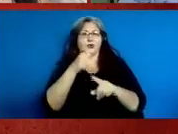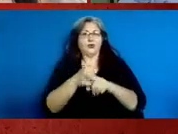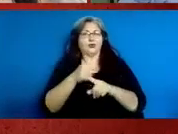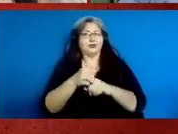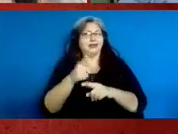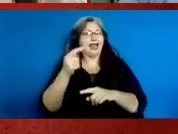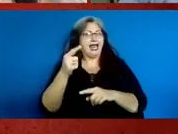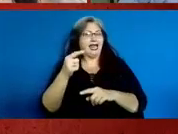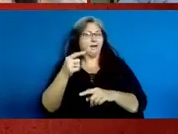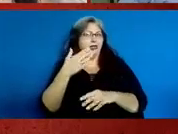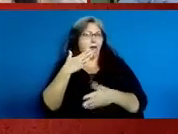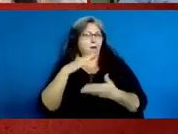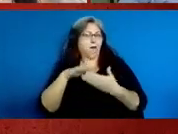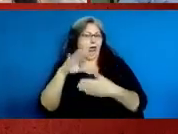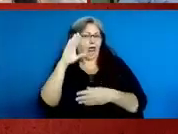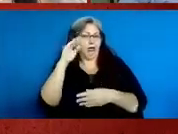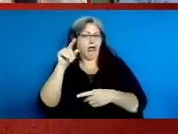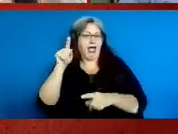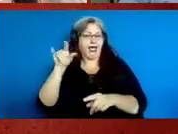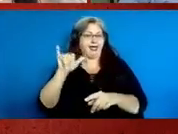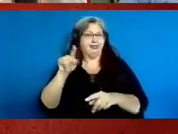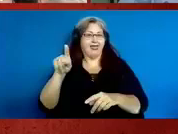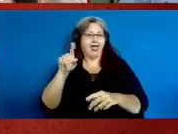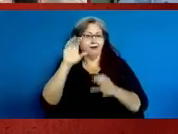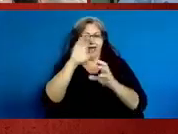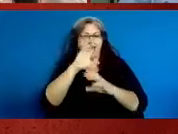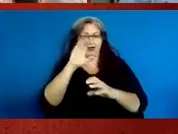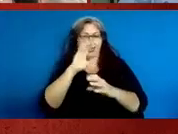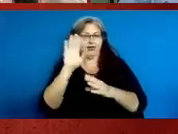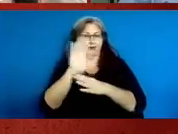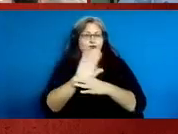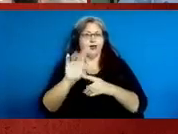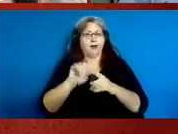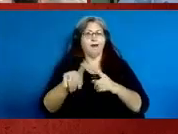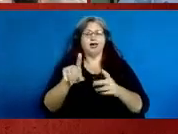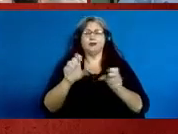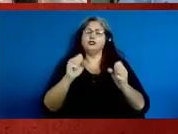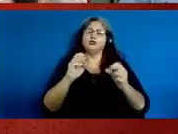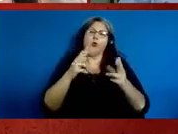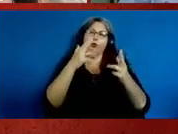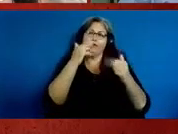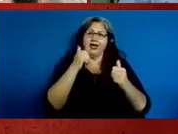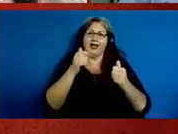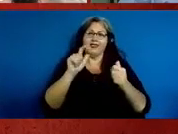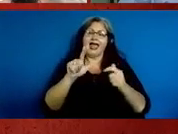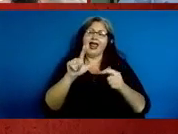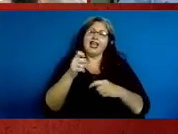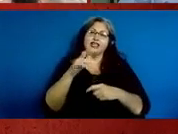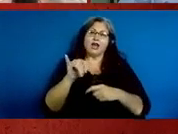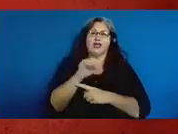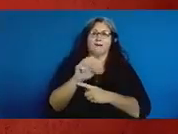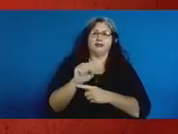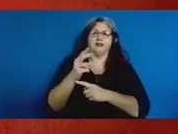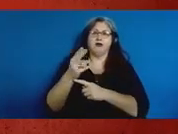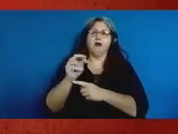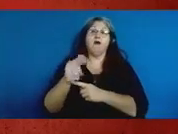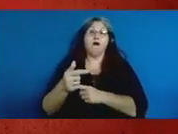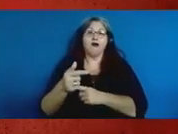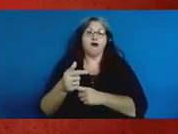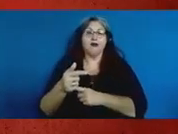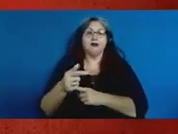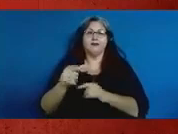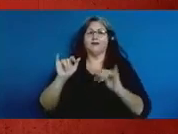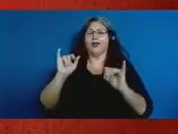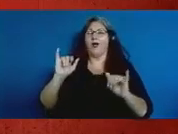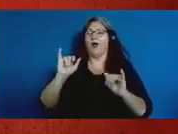guy in the animated feature, but he was so much fun. We have the legendary James Hong. Oh,